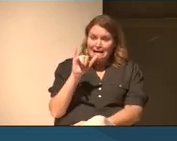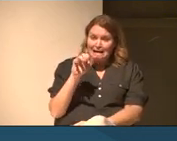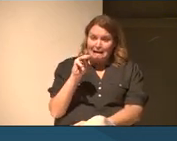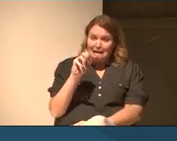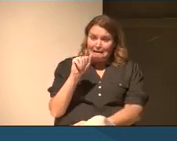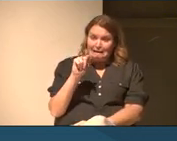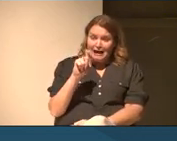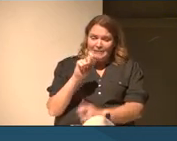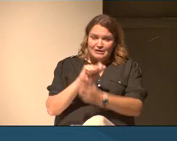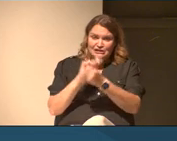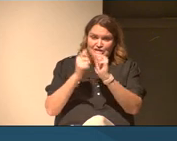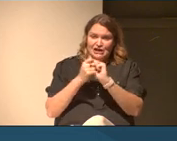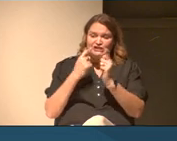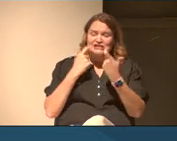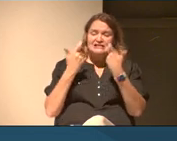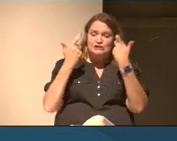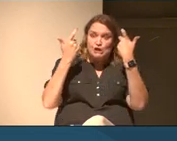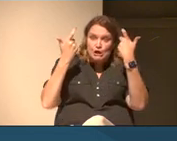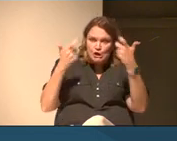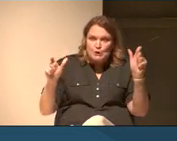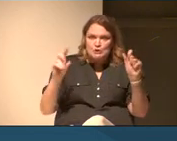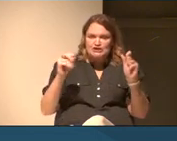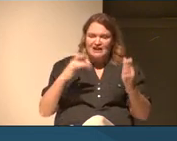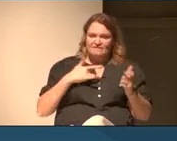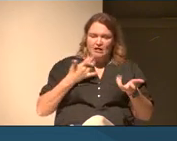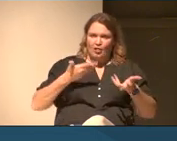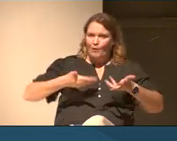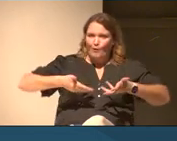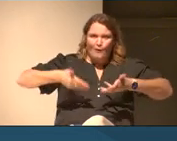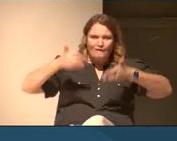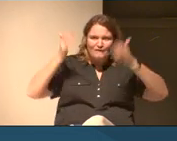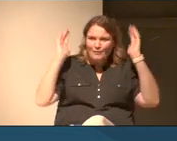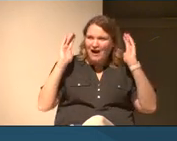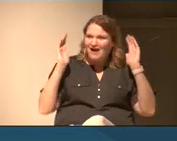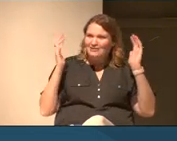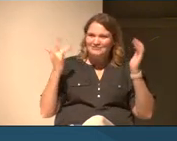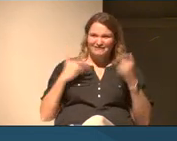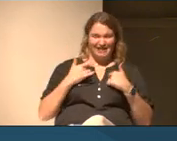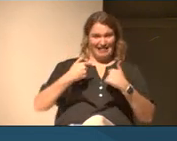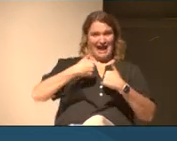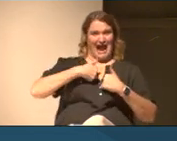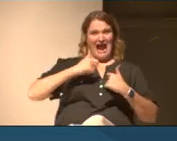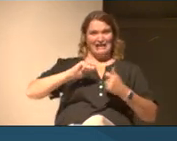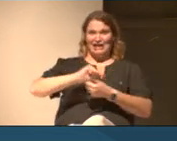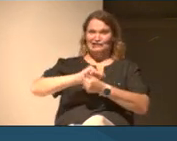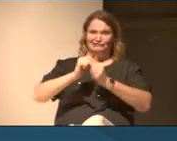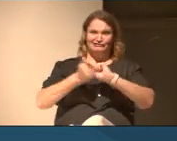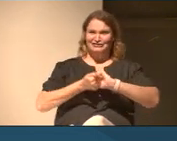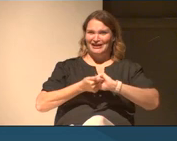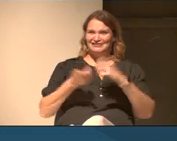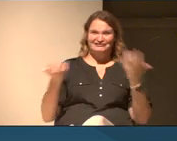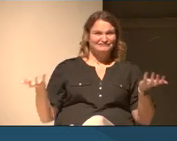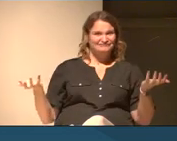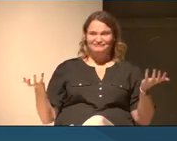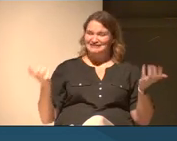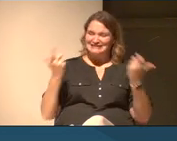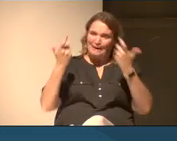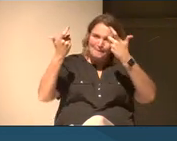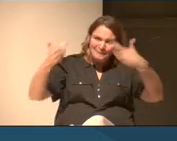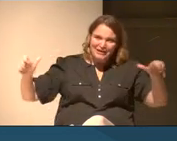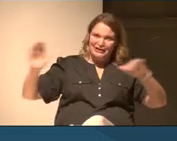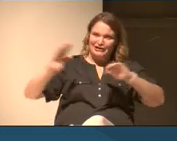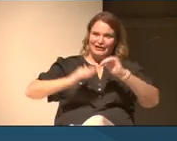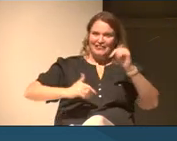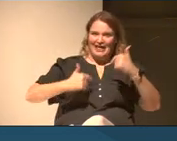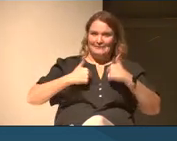they just kind of feel powerless and hopeless, and like, you know, what do we do to get our kids to feel like they have a voice or they have